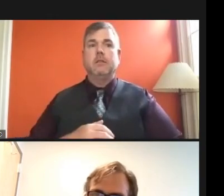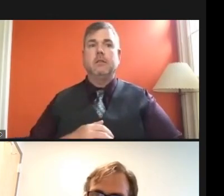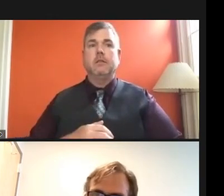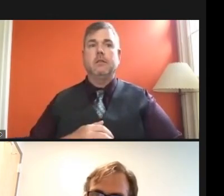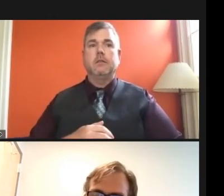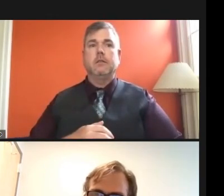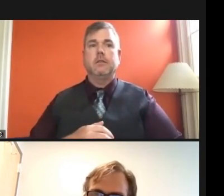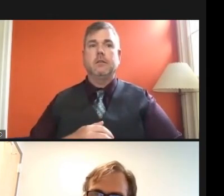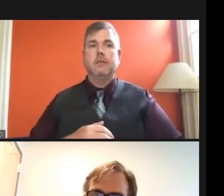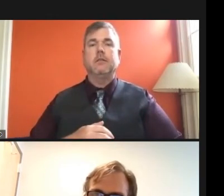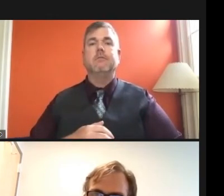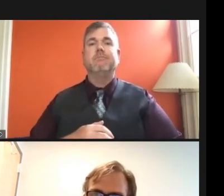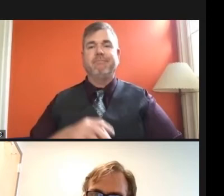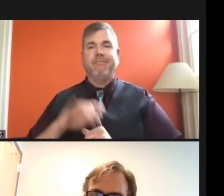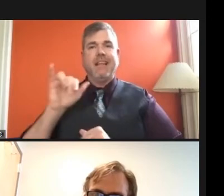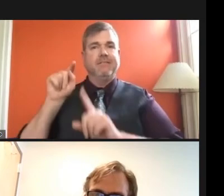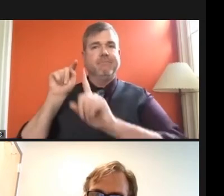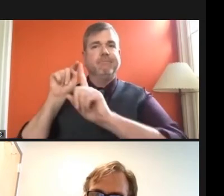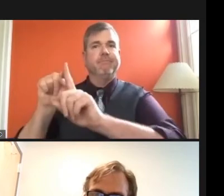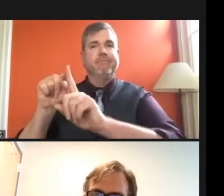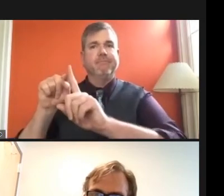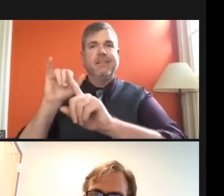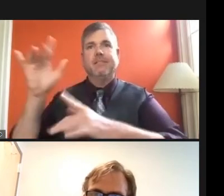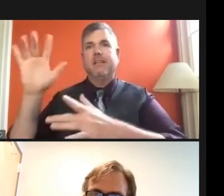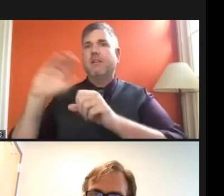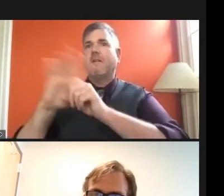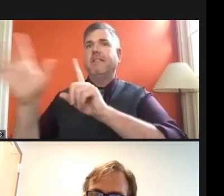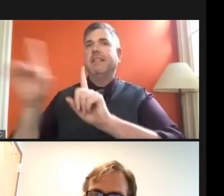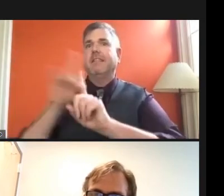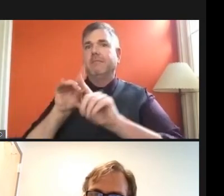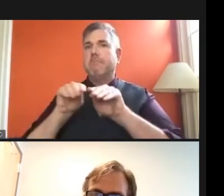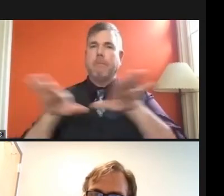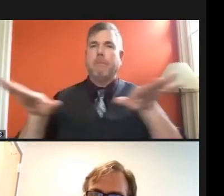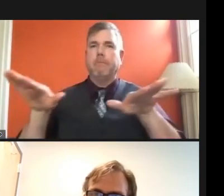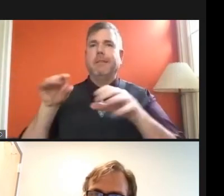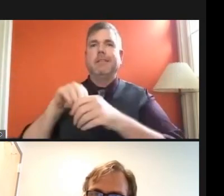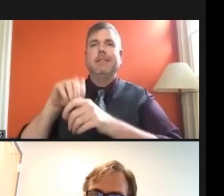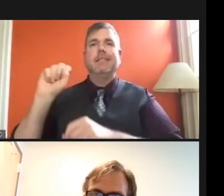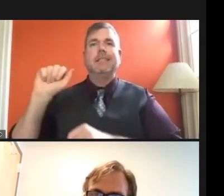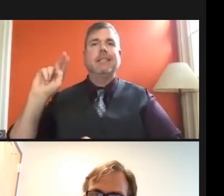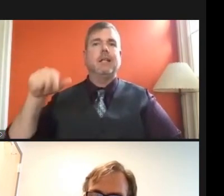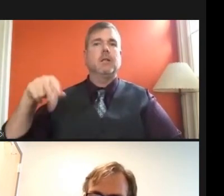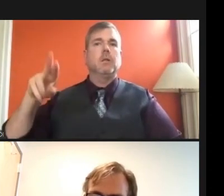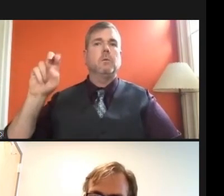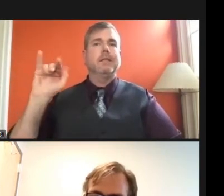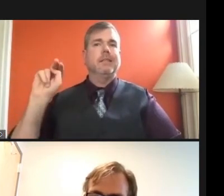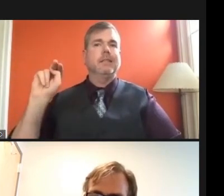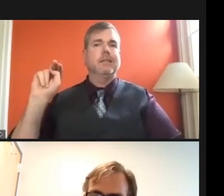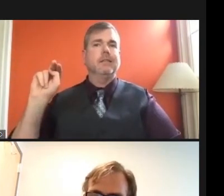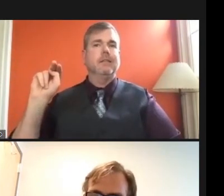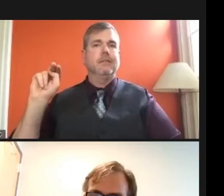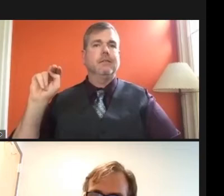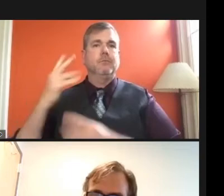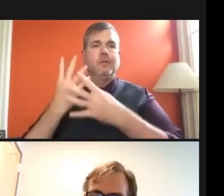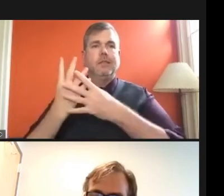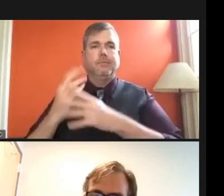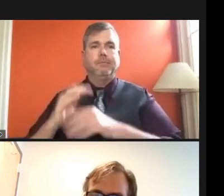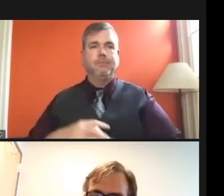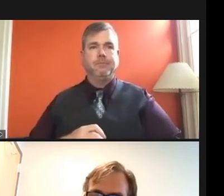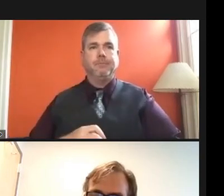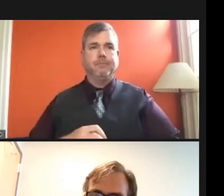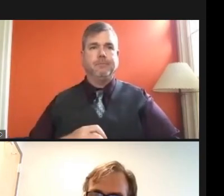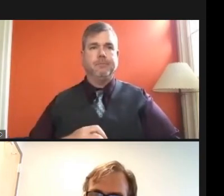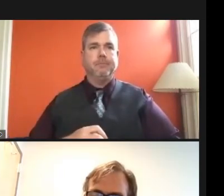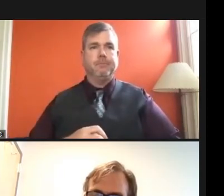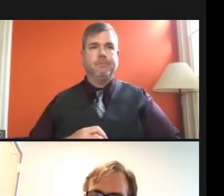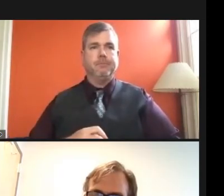you answered a lot of our questions in your presentation, so thank you for that. But one question that came up quite a bit that wasn't addressed